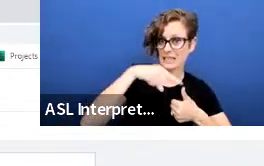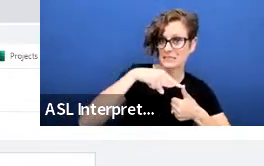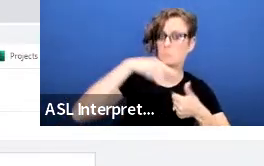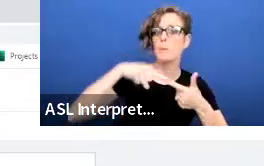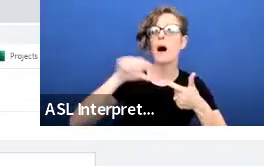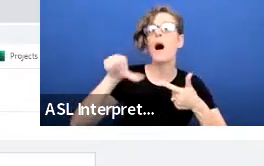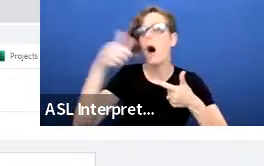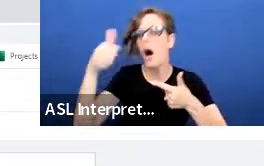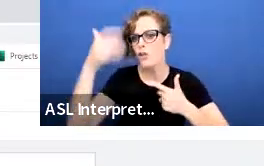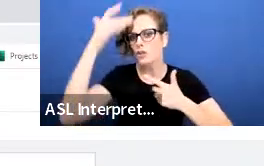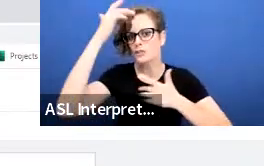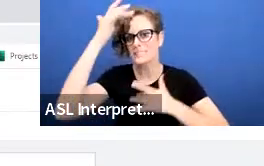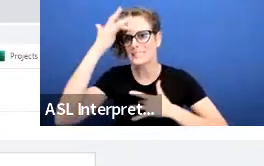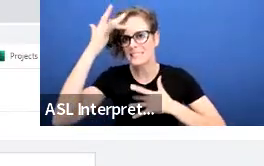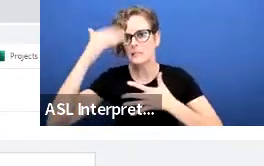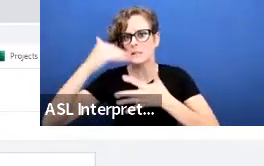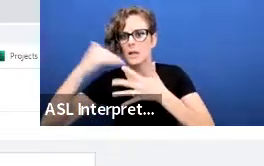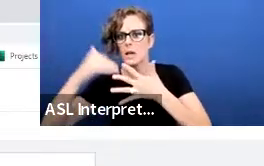that.